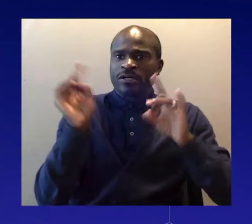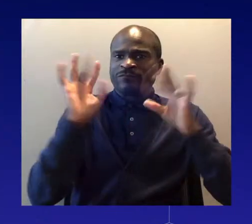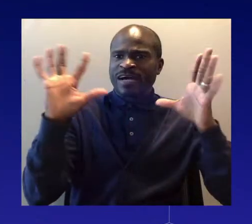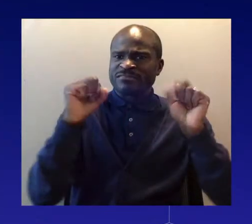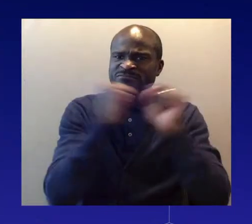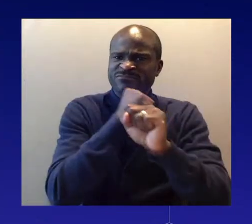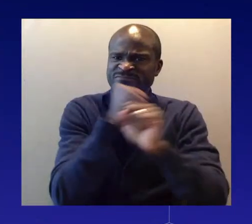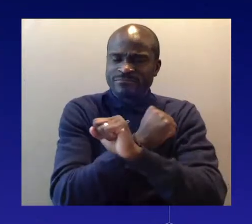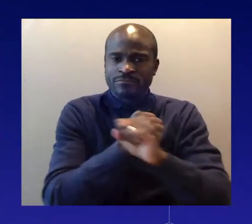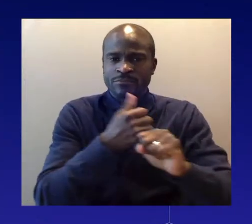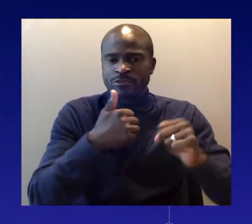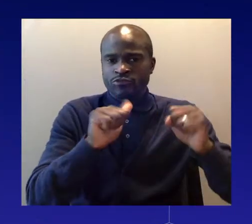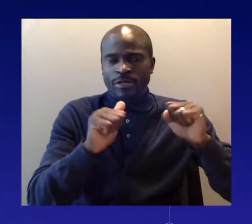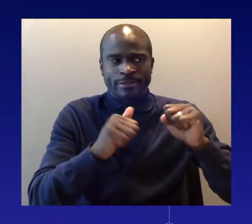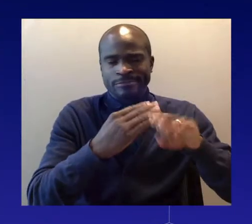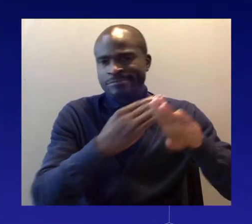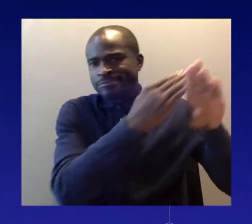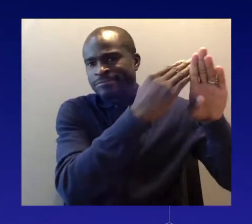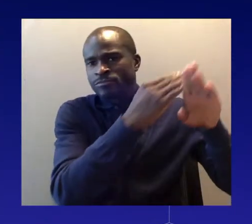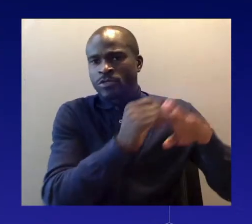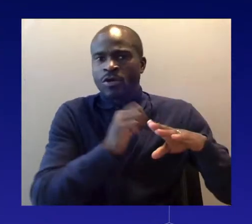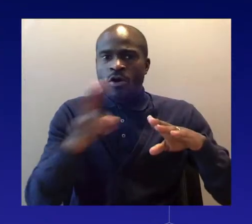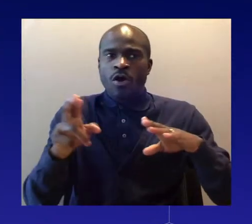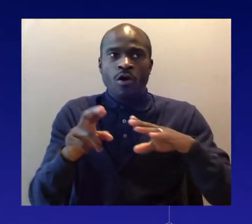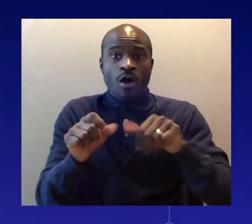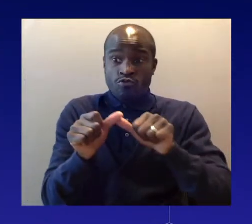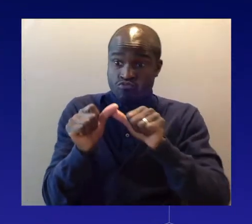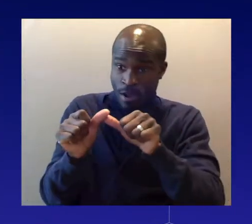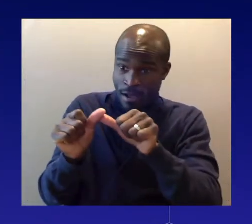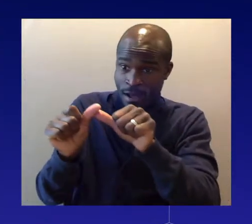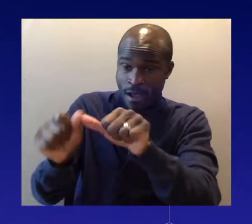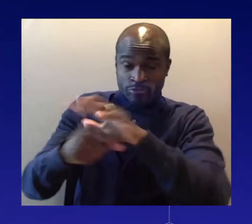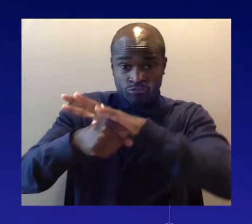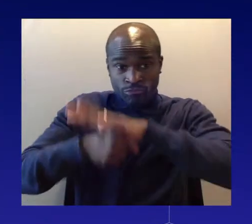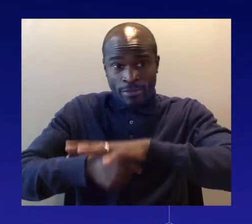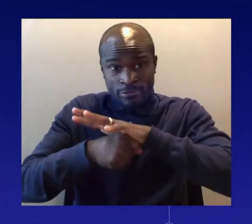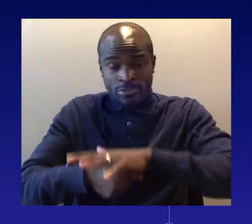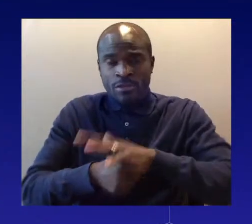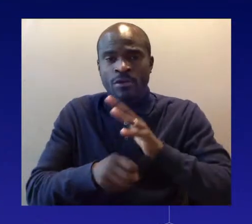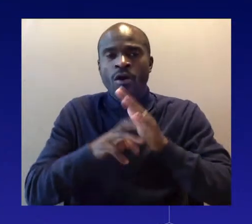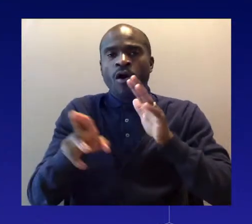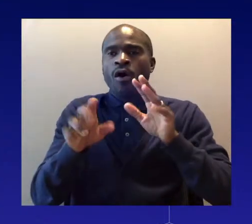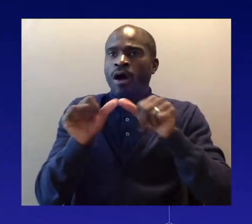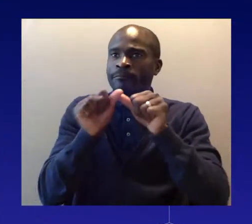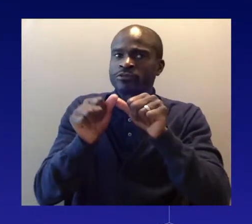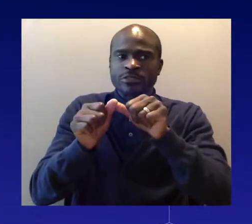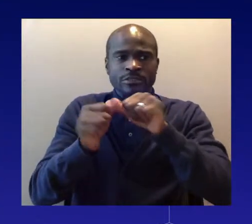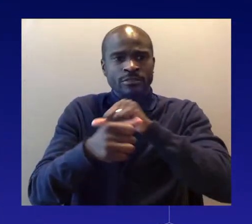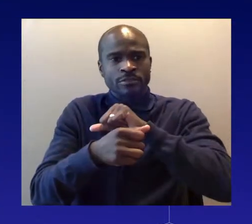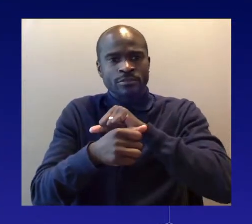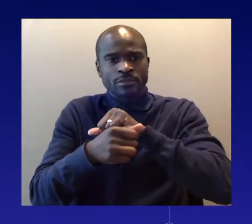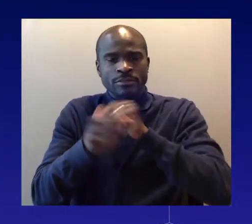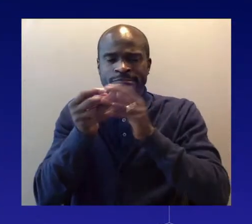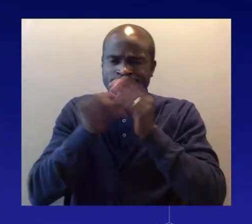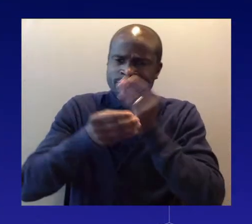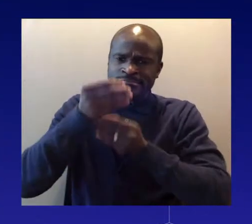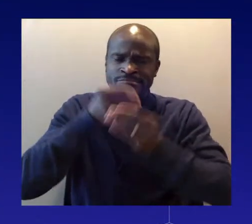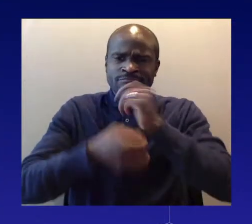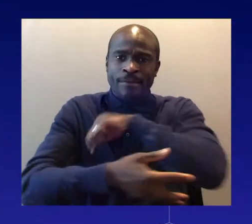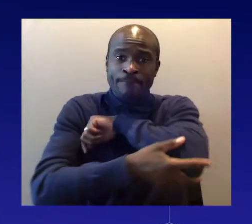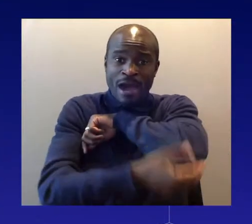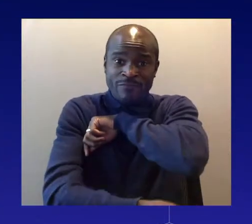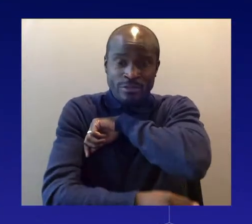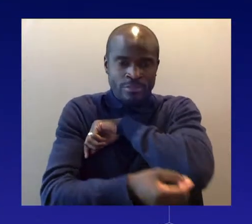chronic stress, and the challenges of persistent poverty are so much more important than almost